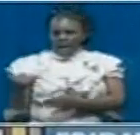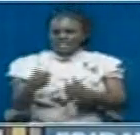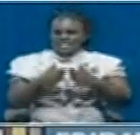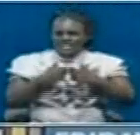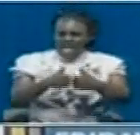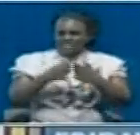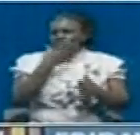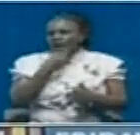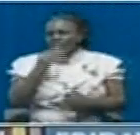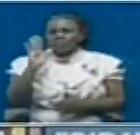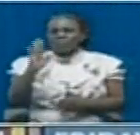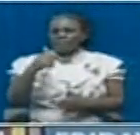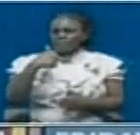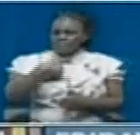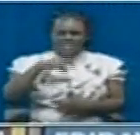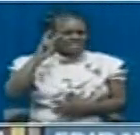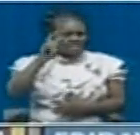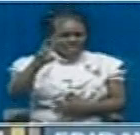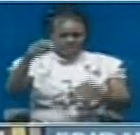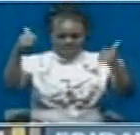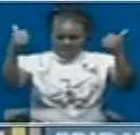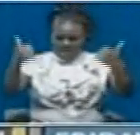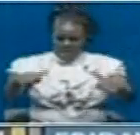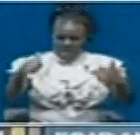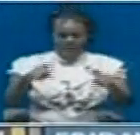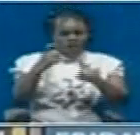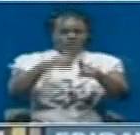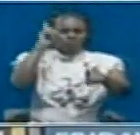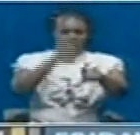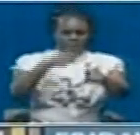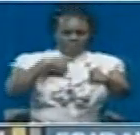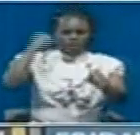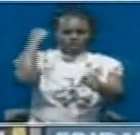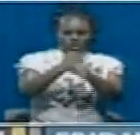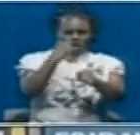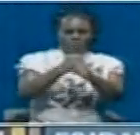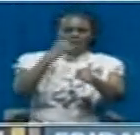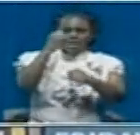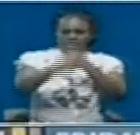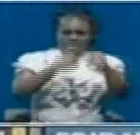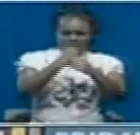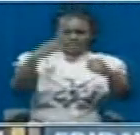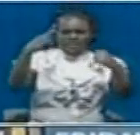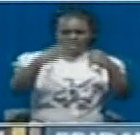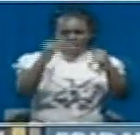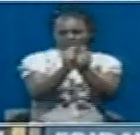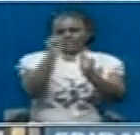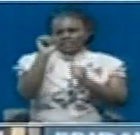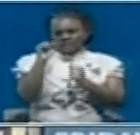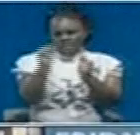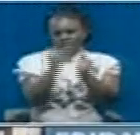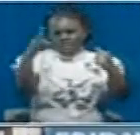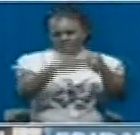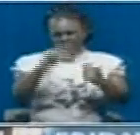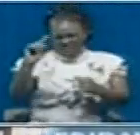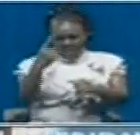yake sijawahi kuona tangu niandikwe na sasa niko na karibu almost 80 years. Kwa hivyo hii ni kitendo kwanza